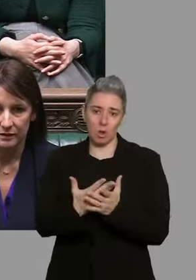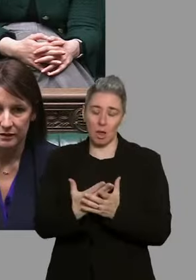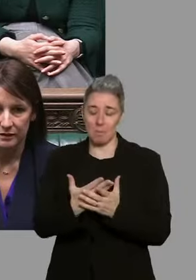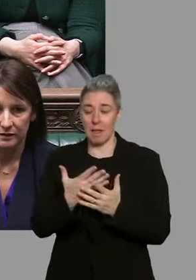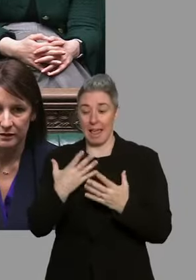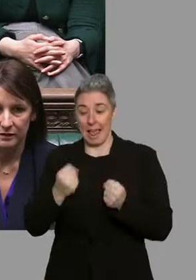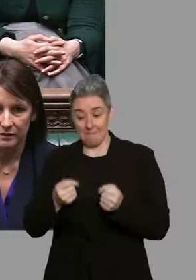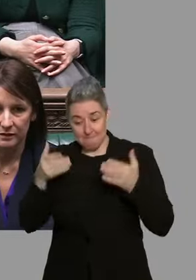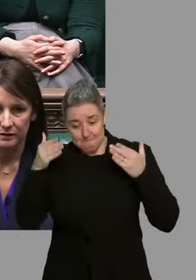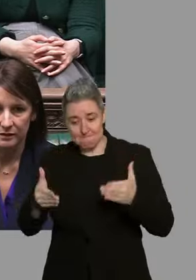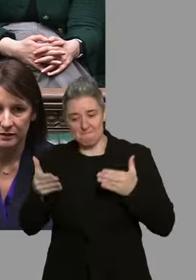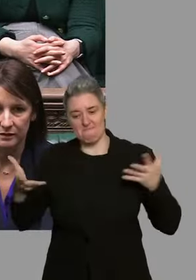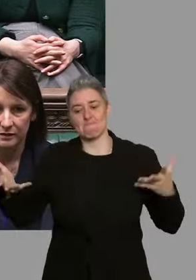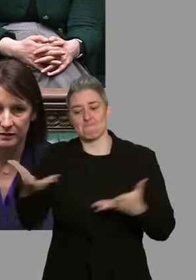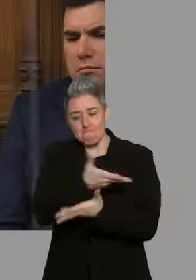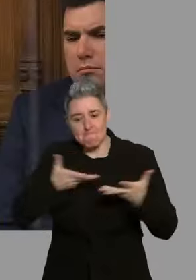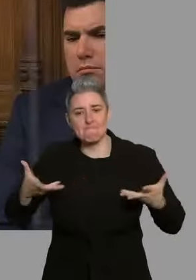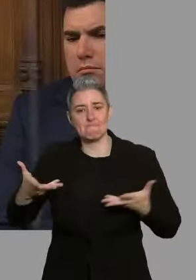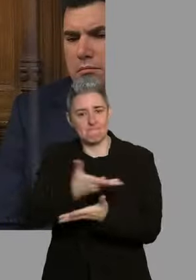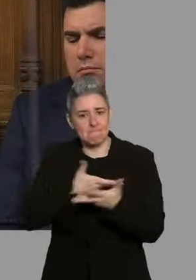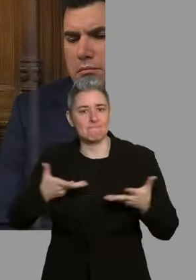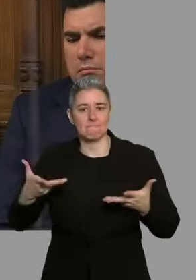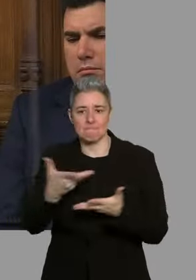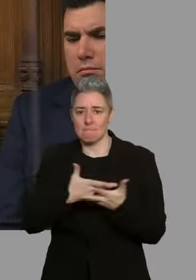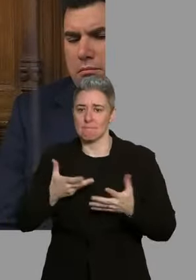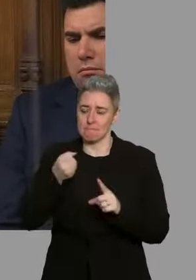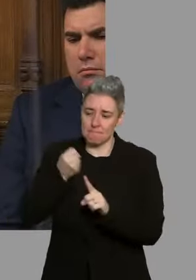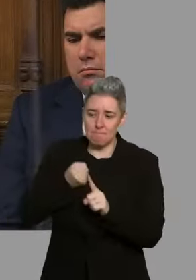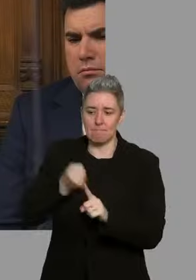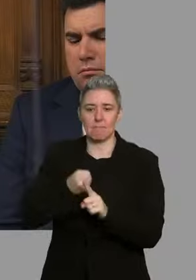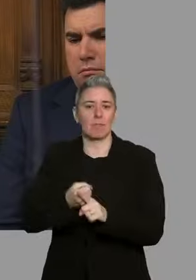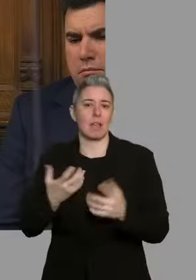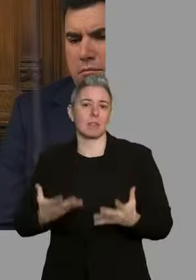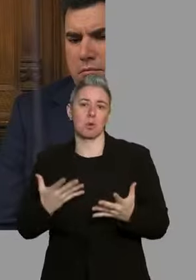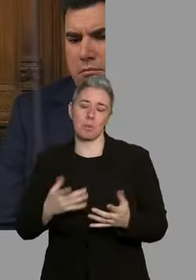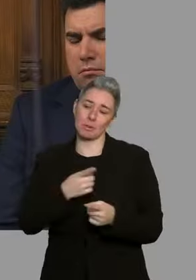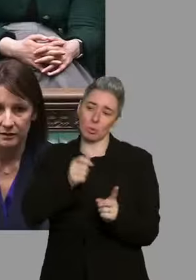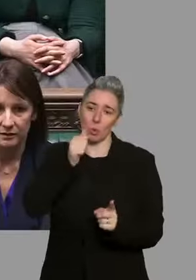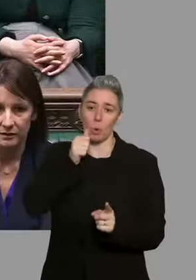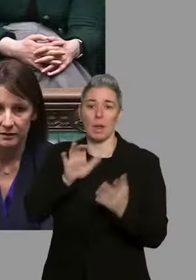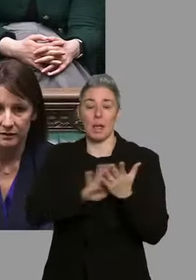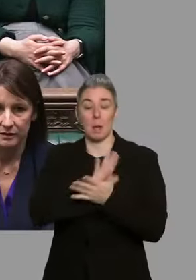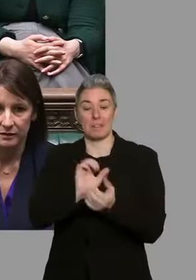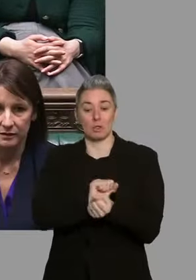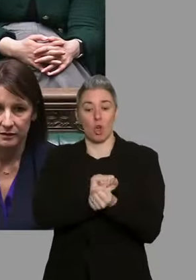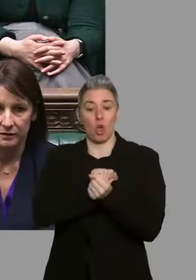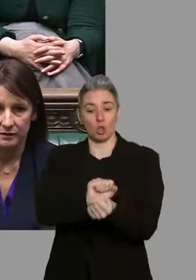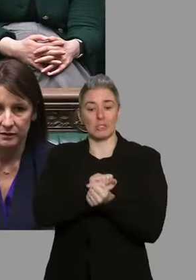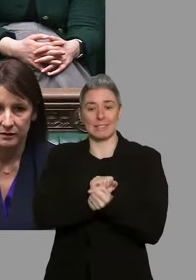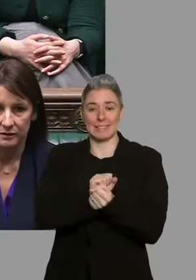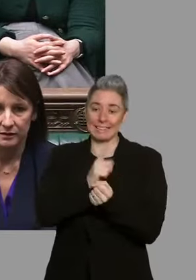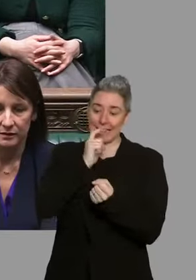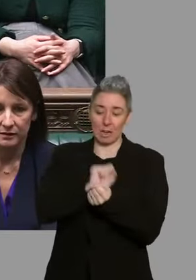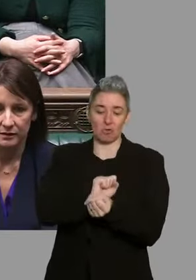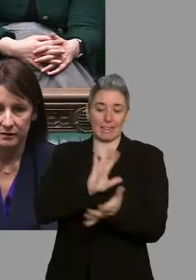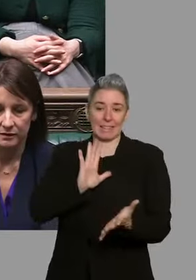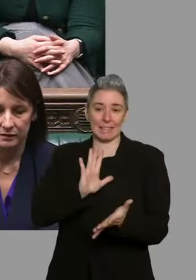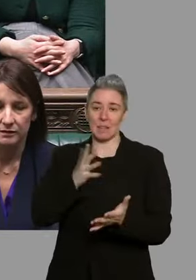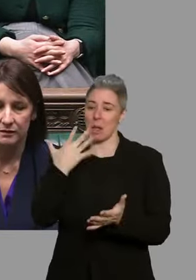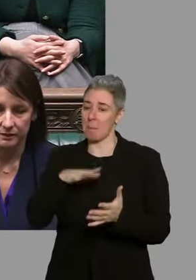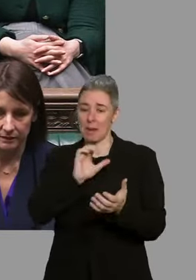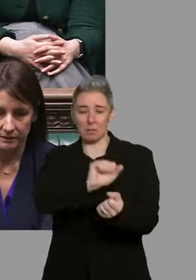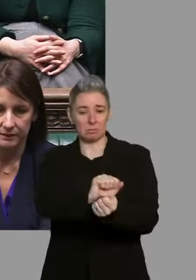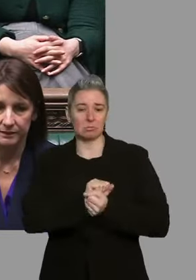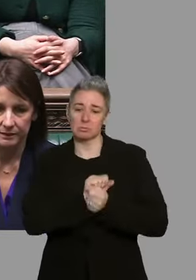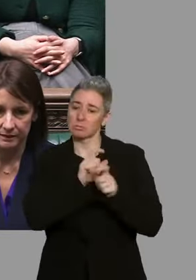would provide the space for the hostages to be allowed out. They've been there for a very, very long time. Desperately